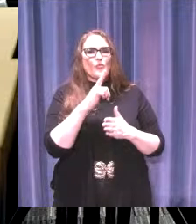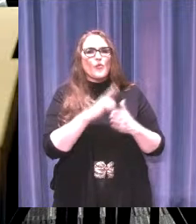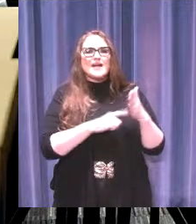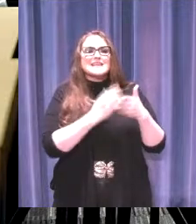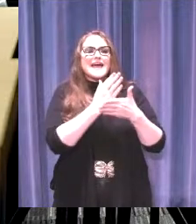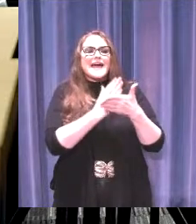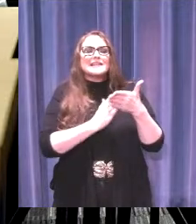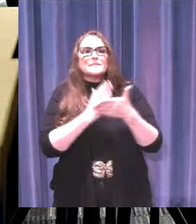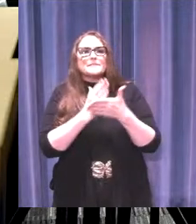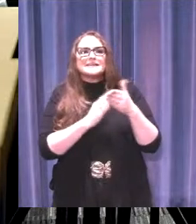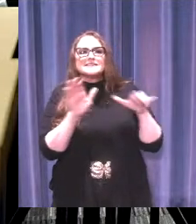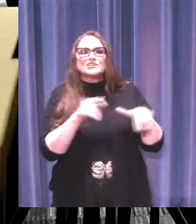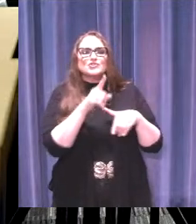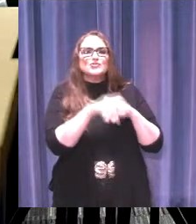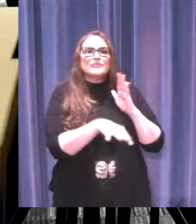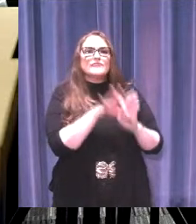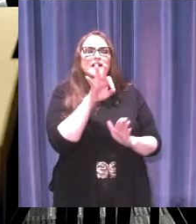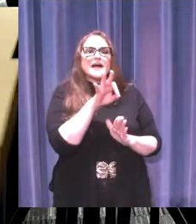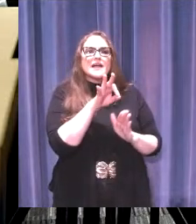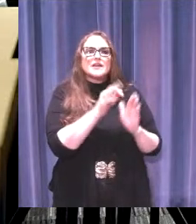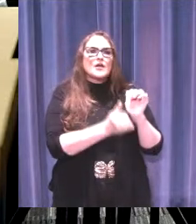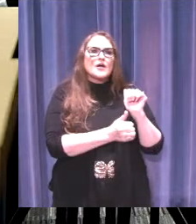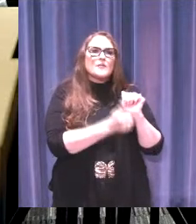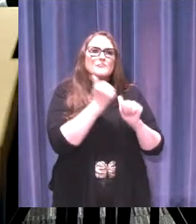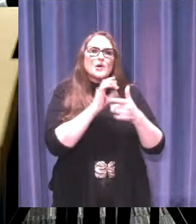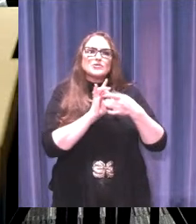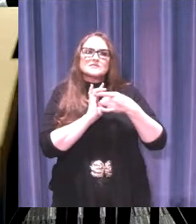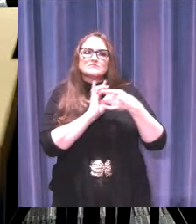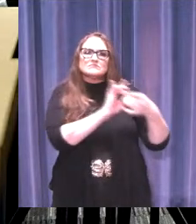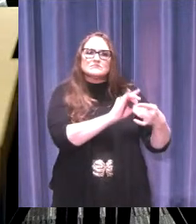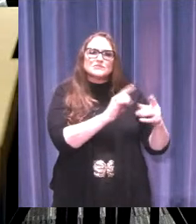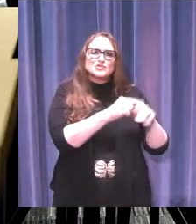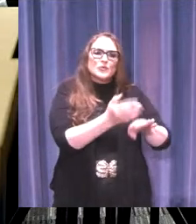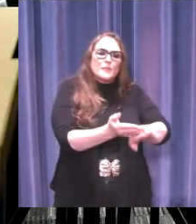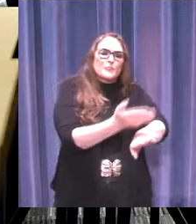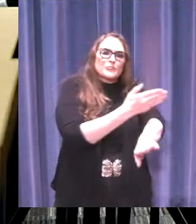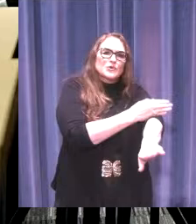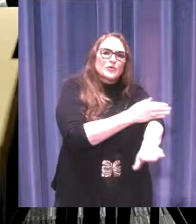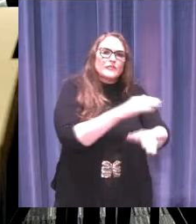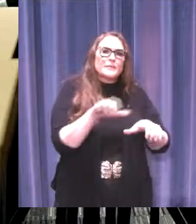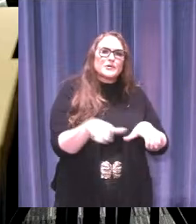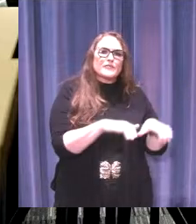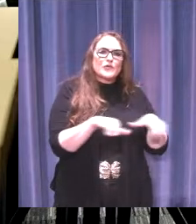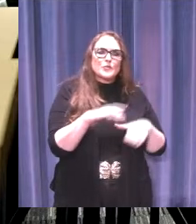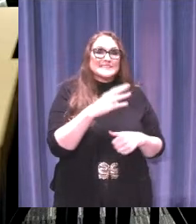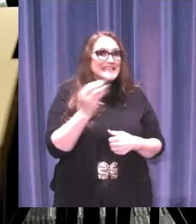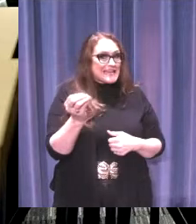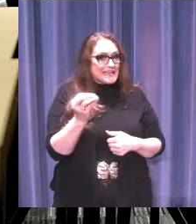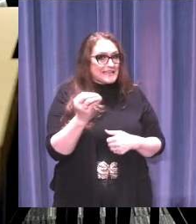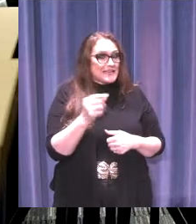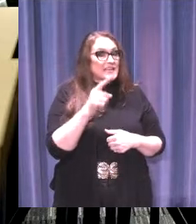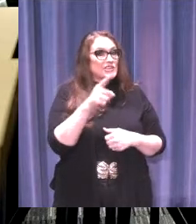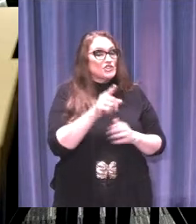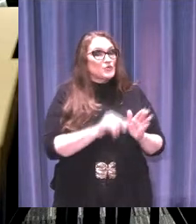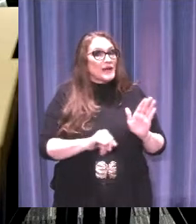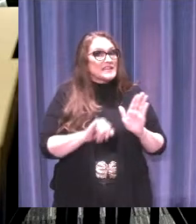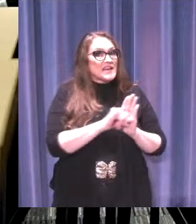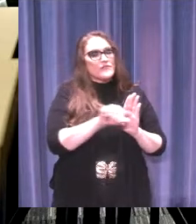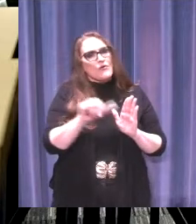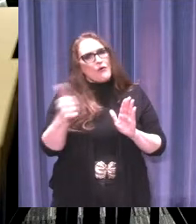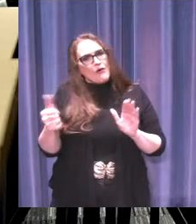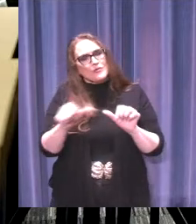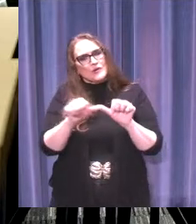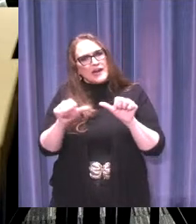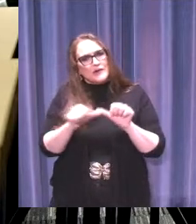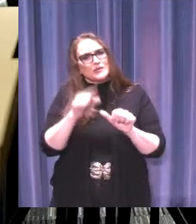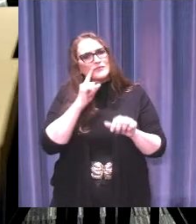elements did you find most conducive to improve performance? And did you identify other areas